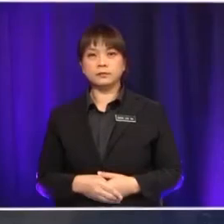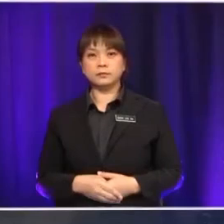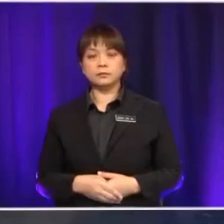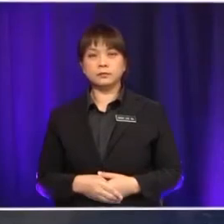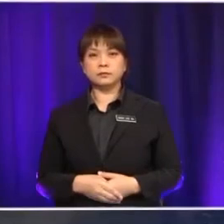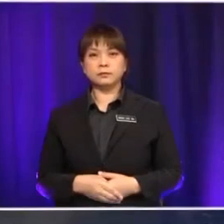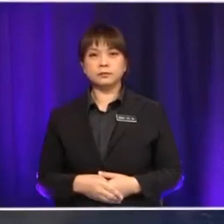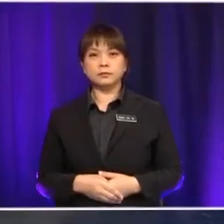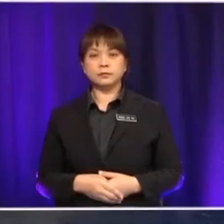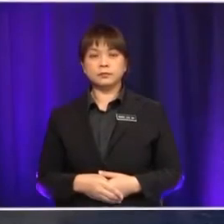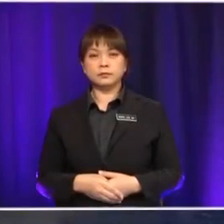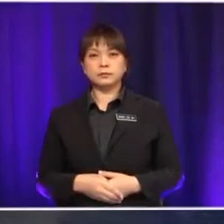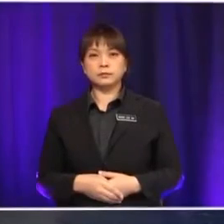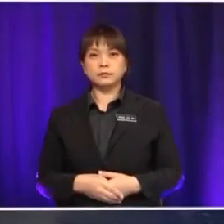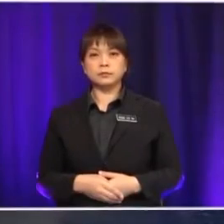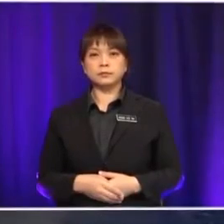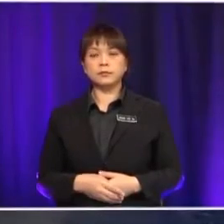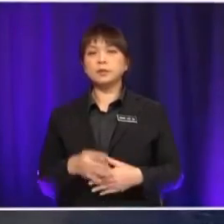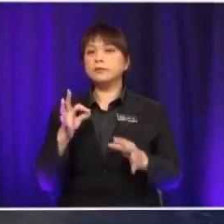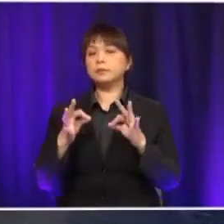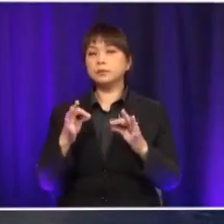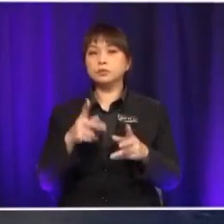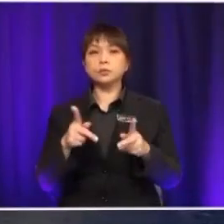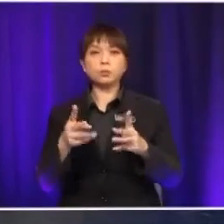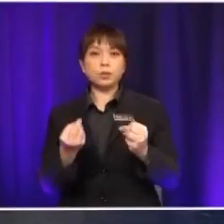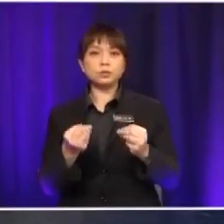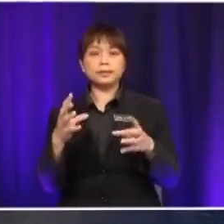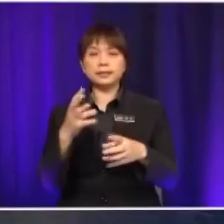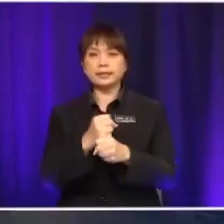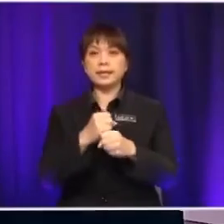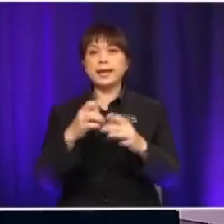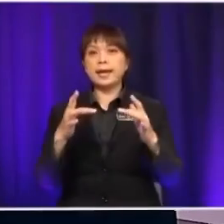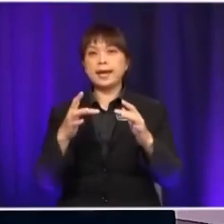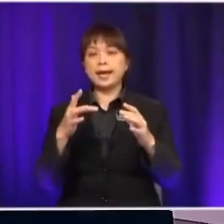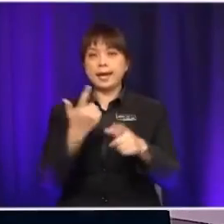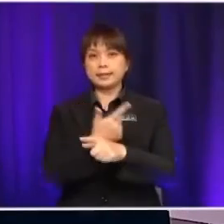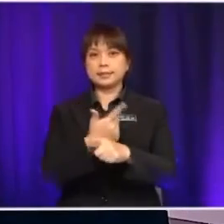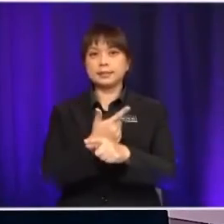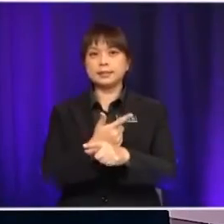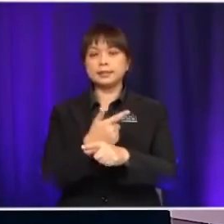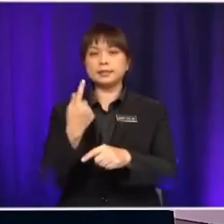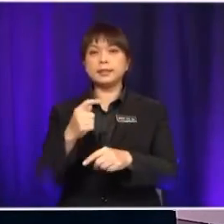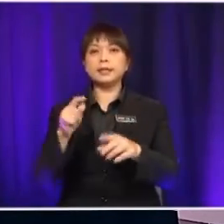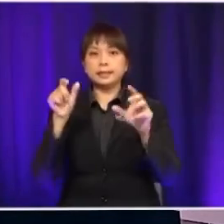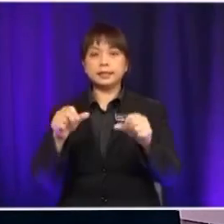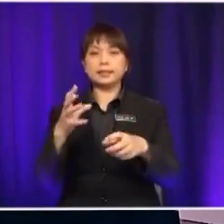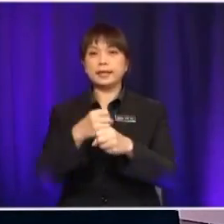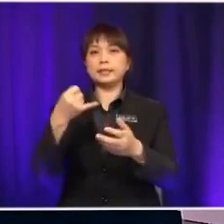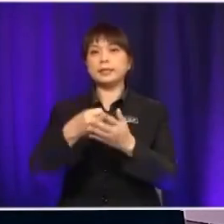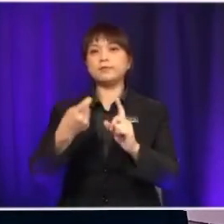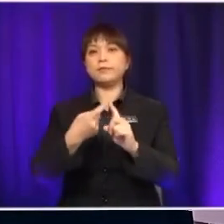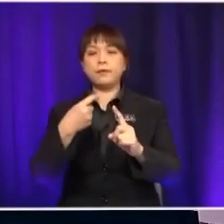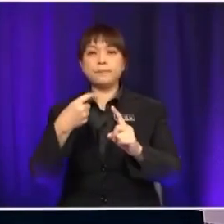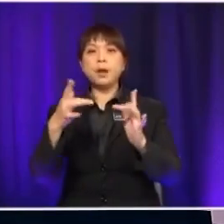get enhancement exercises, from where can they get it from? Oh, they can get it from the portal Dilemma, right?